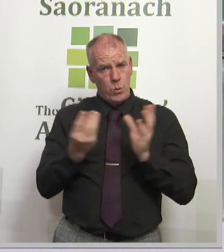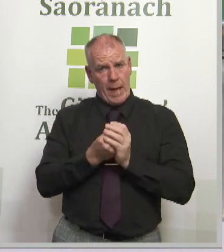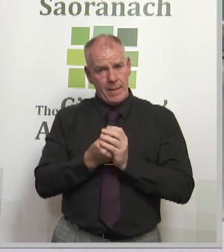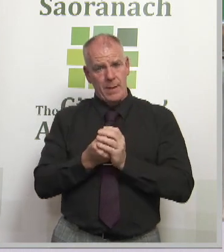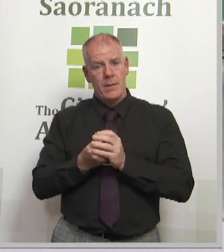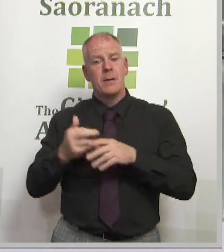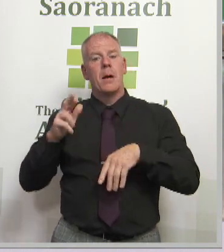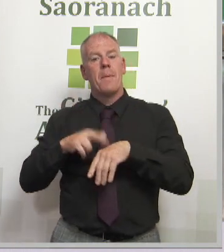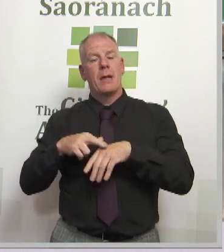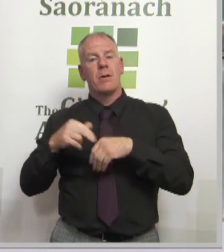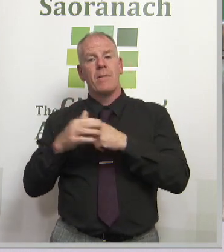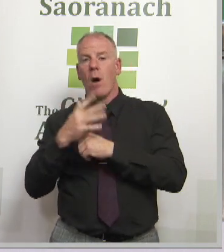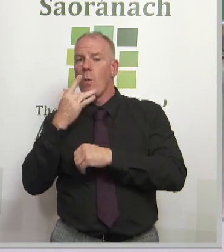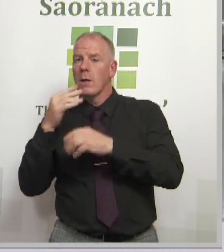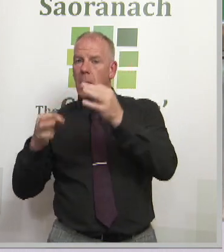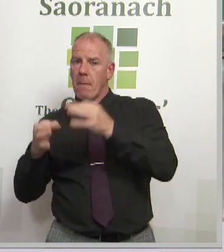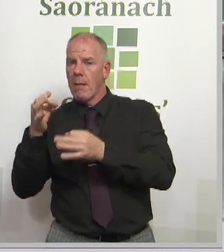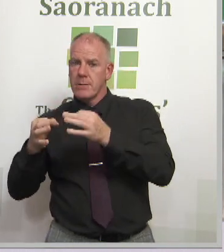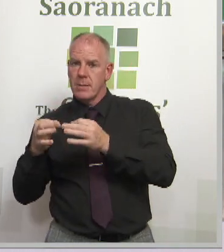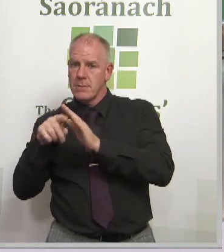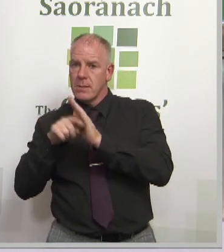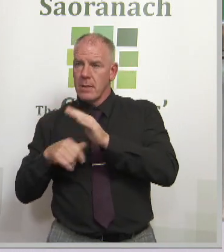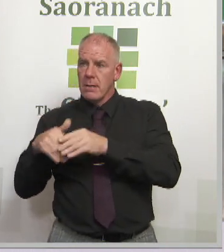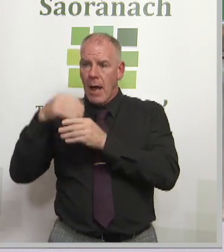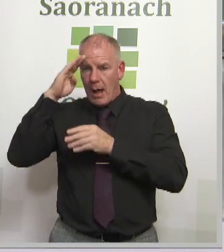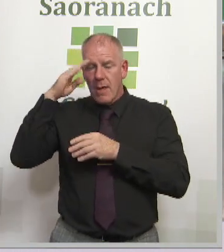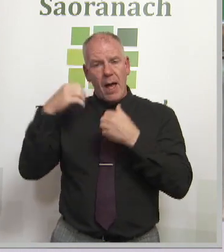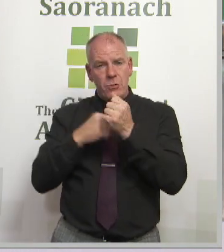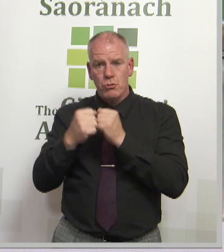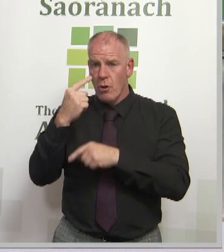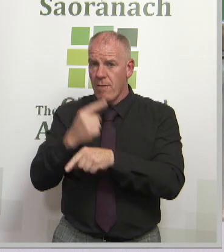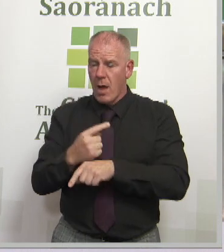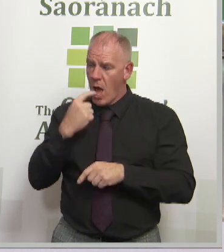much better on water policy in Ireland. And there are structures that are